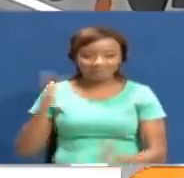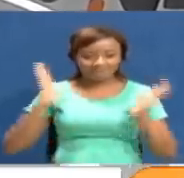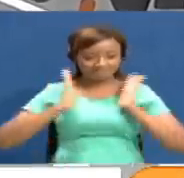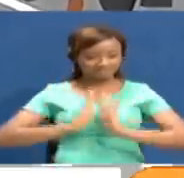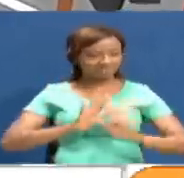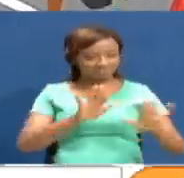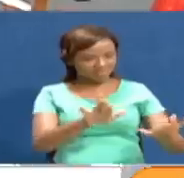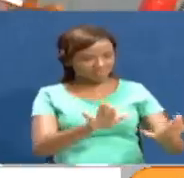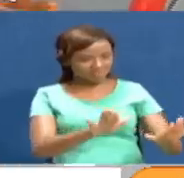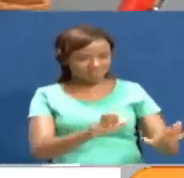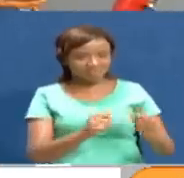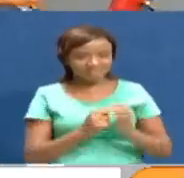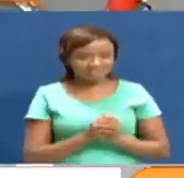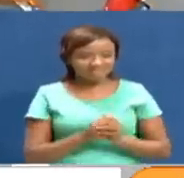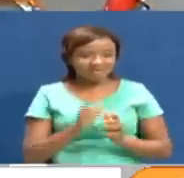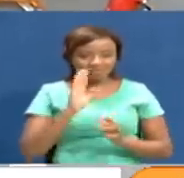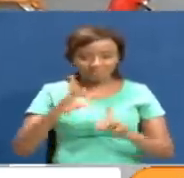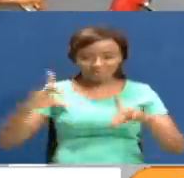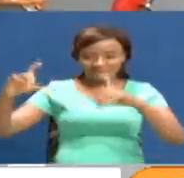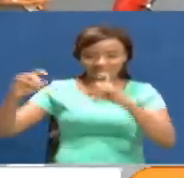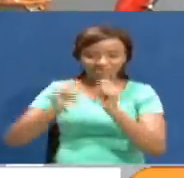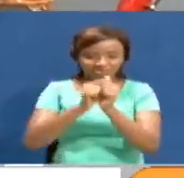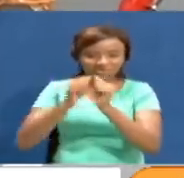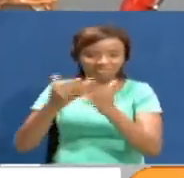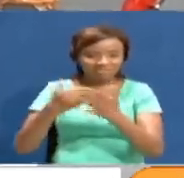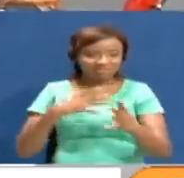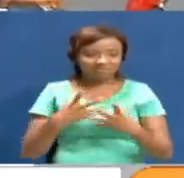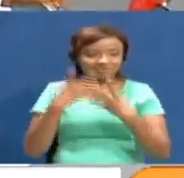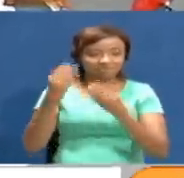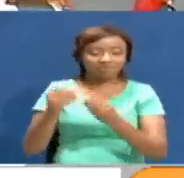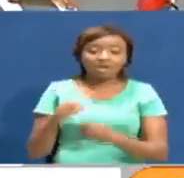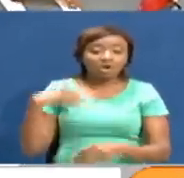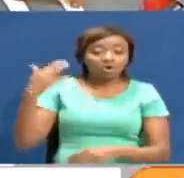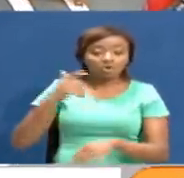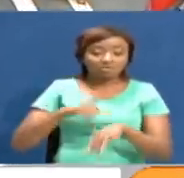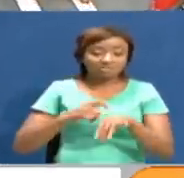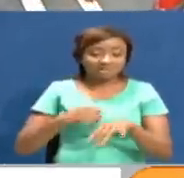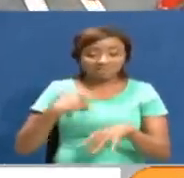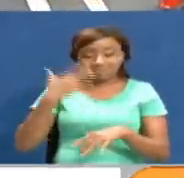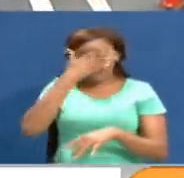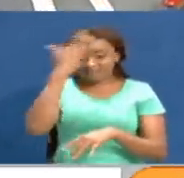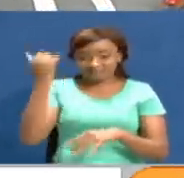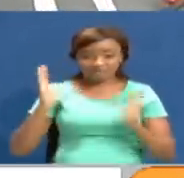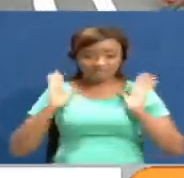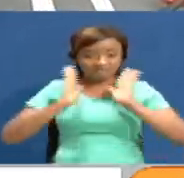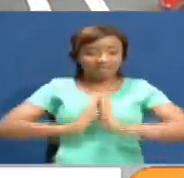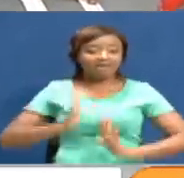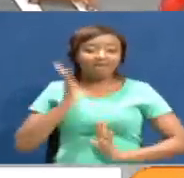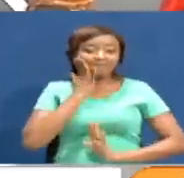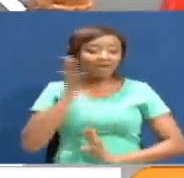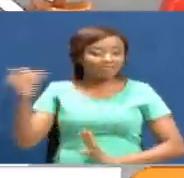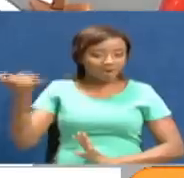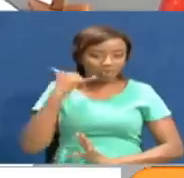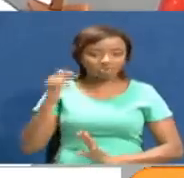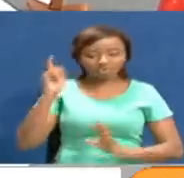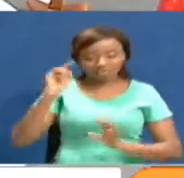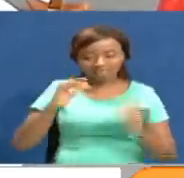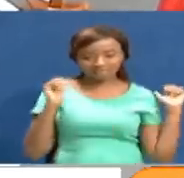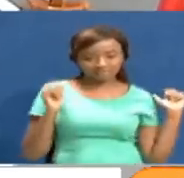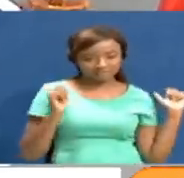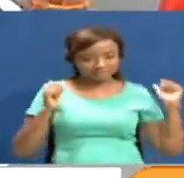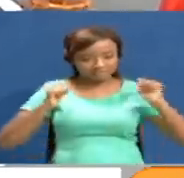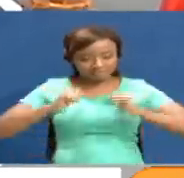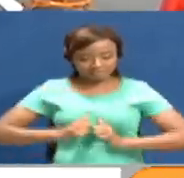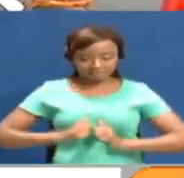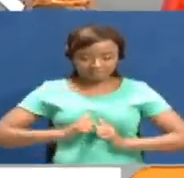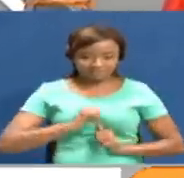my jacket. General, don't move. Don't move. We'll take a photo before you leave. Yeah. And every time I forget my jacket, my mother calls, okay? So I have to make sure